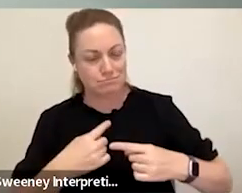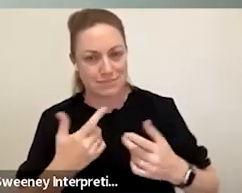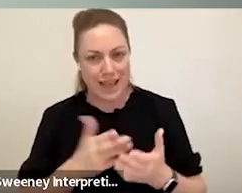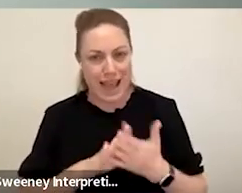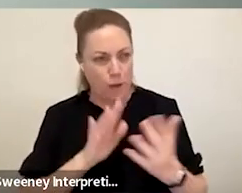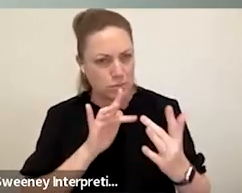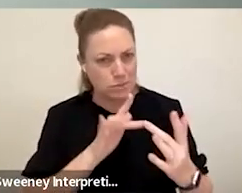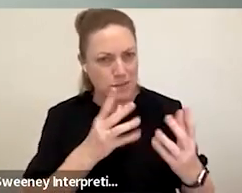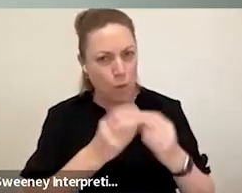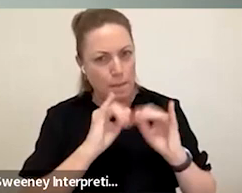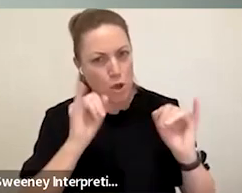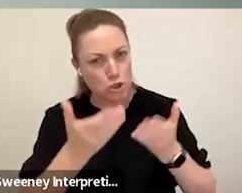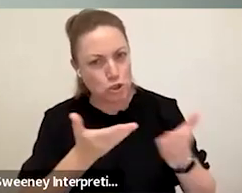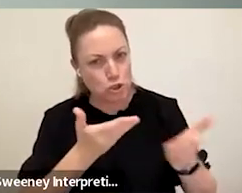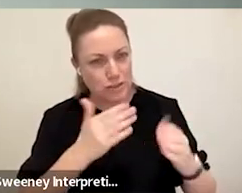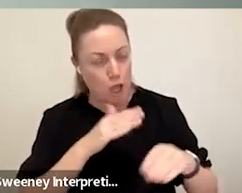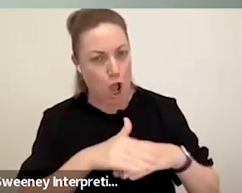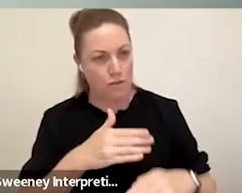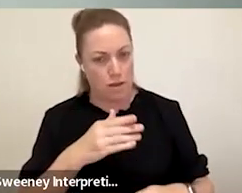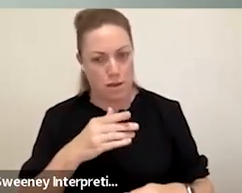emergency services around that challenge.